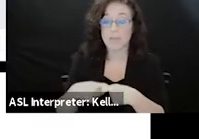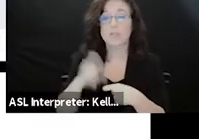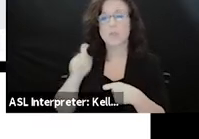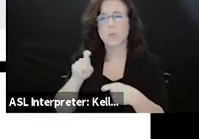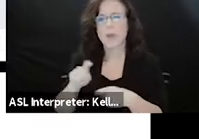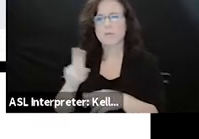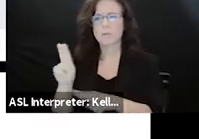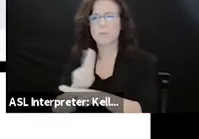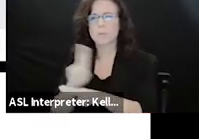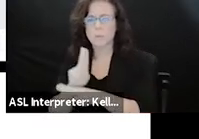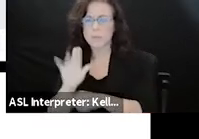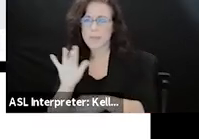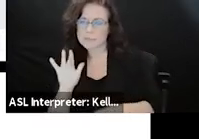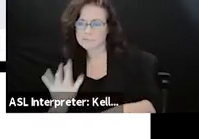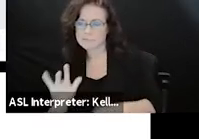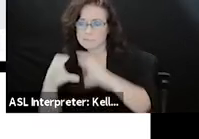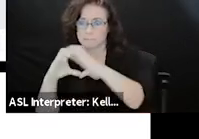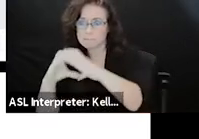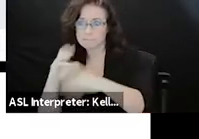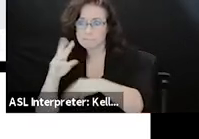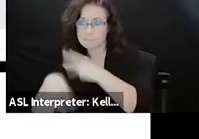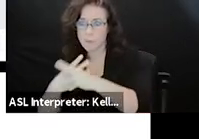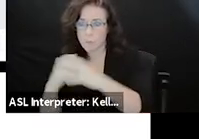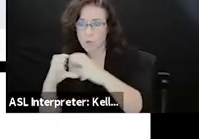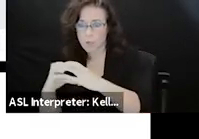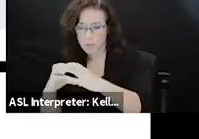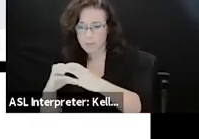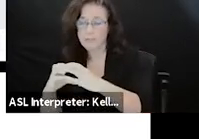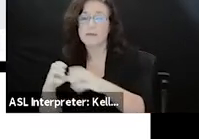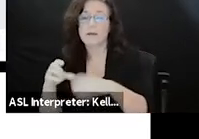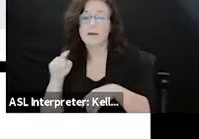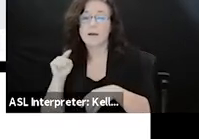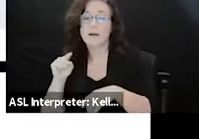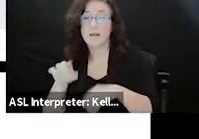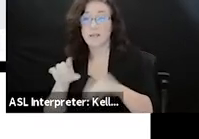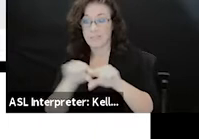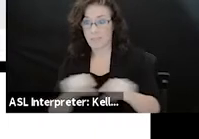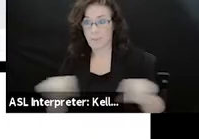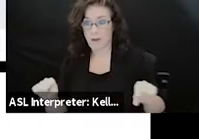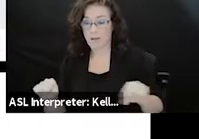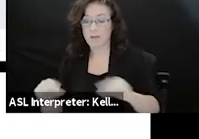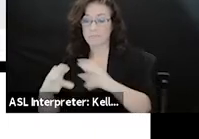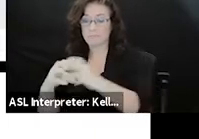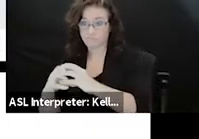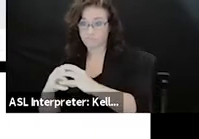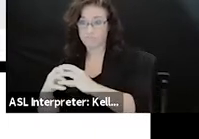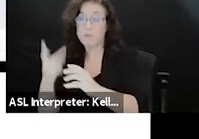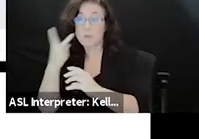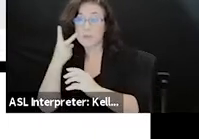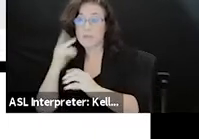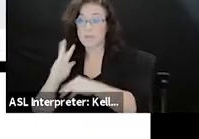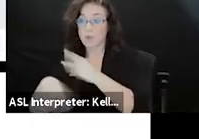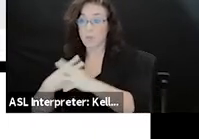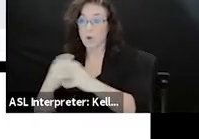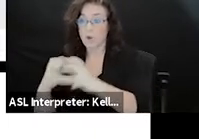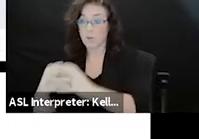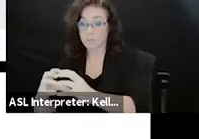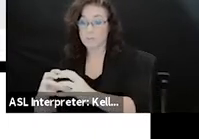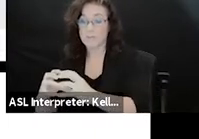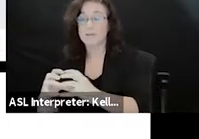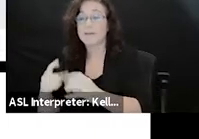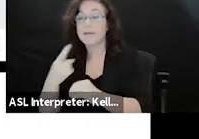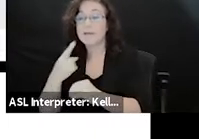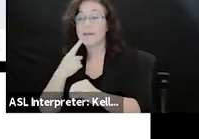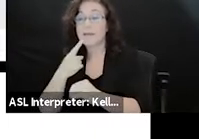interpretation if you are on a laptop or desktop at the bottom right of your screen you will see a globe icon that says